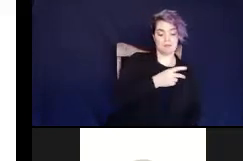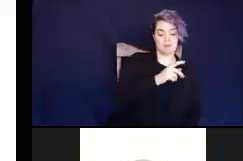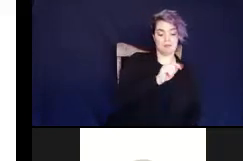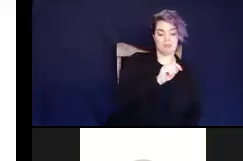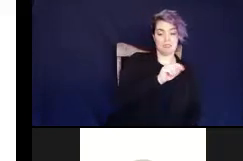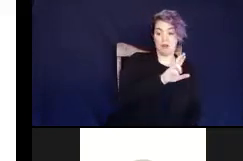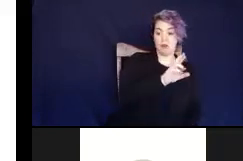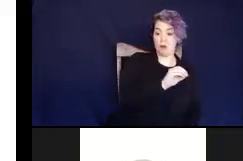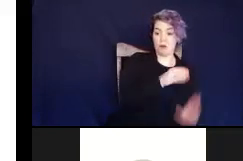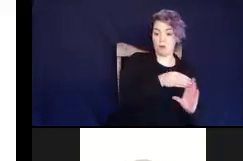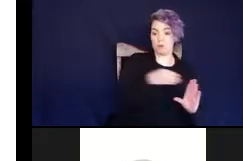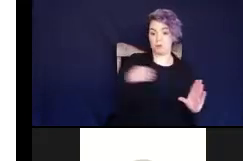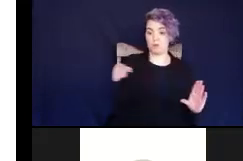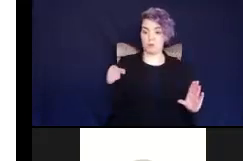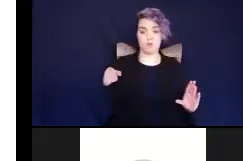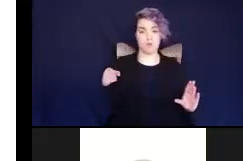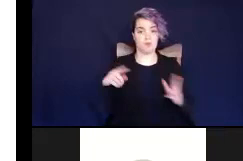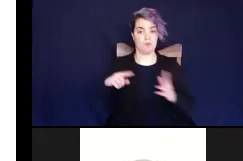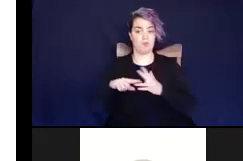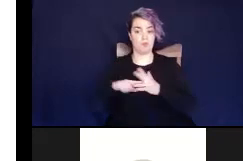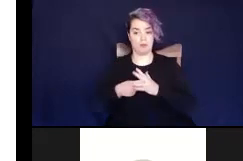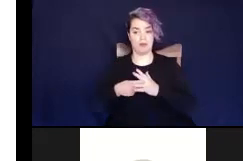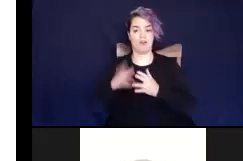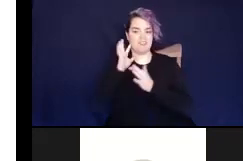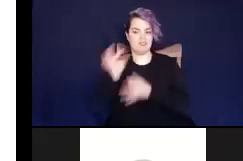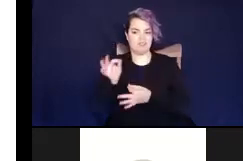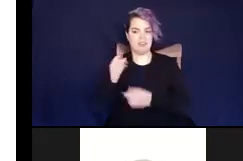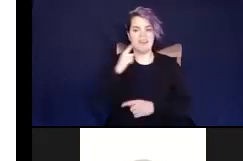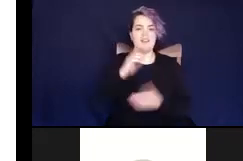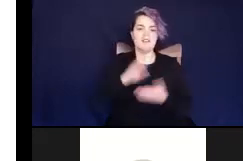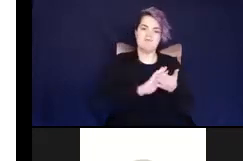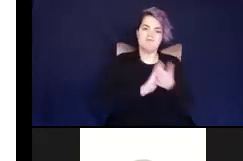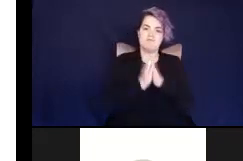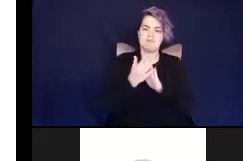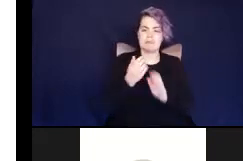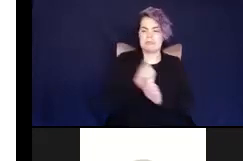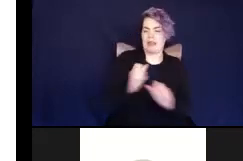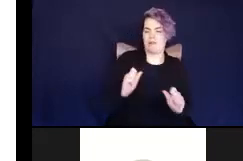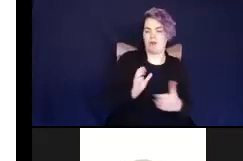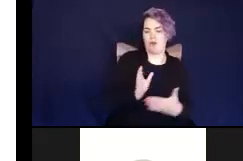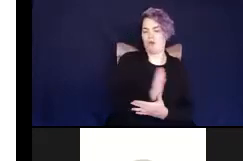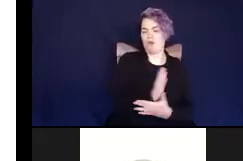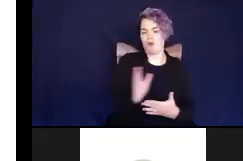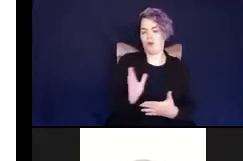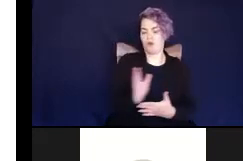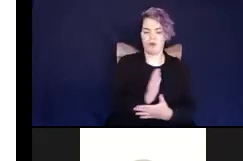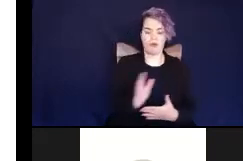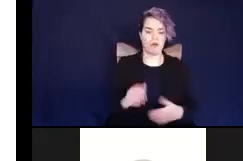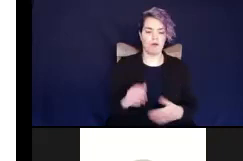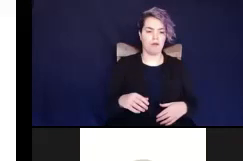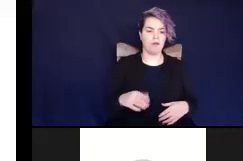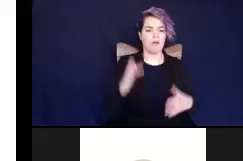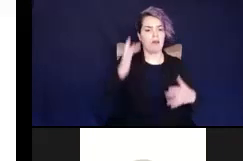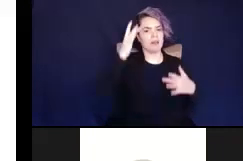order that made things, I would say, safer in terms of spread of the